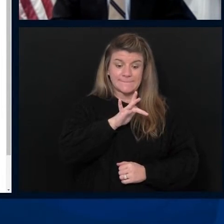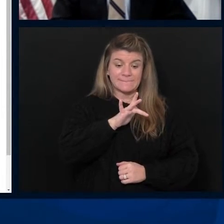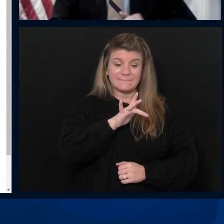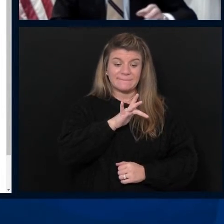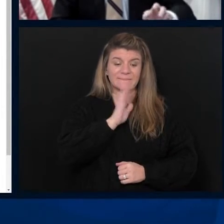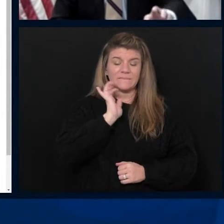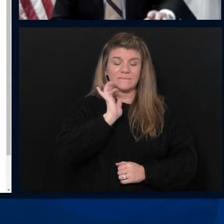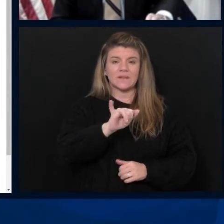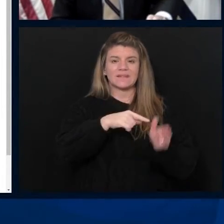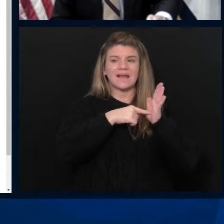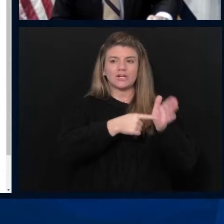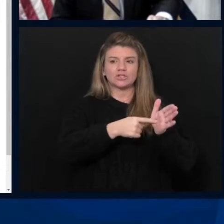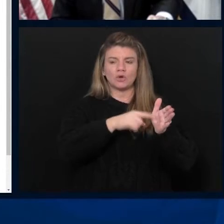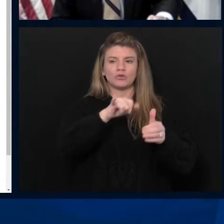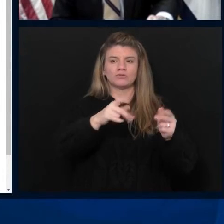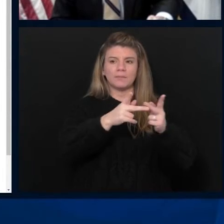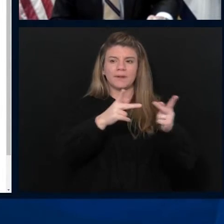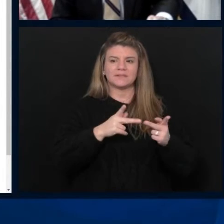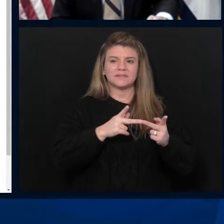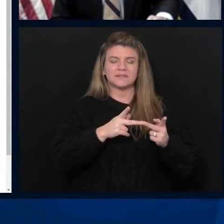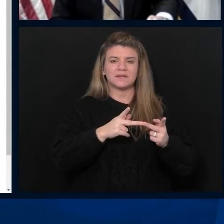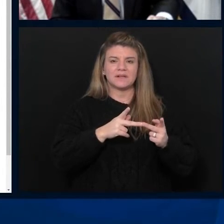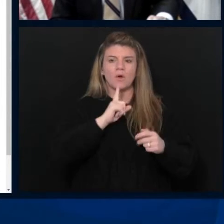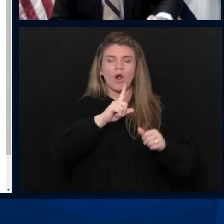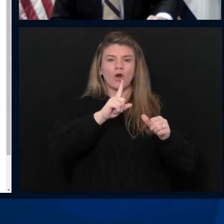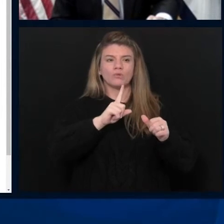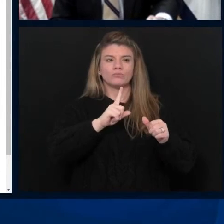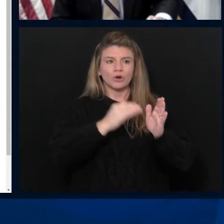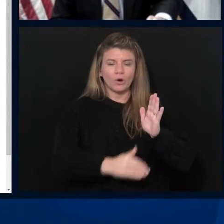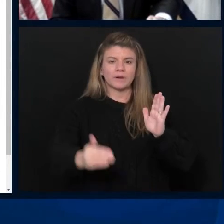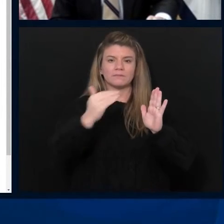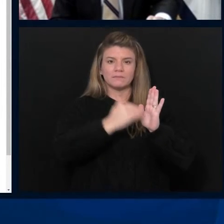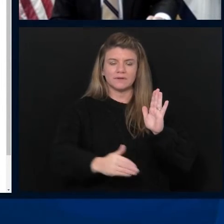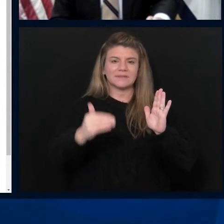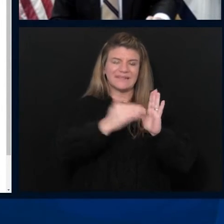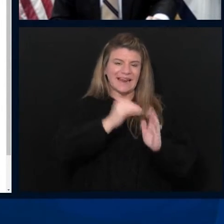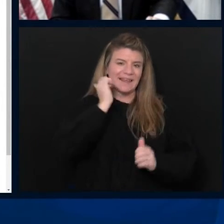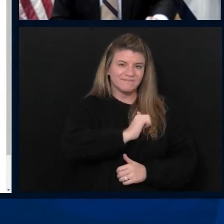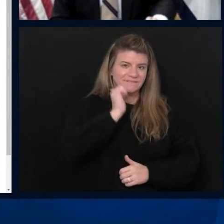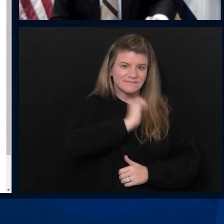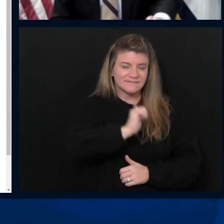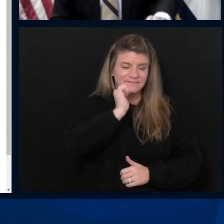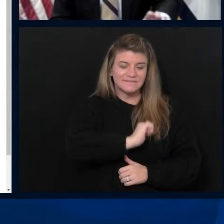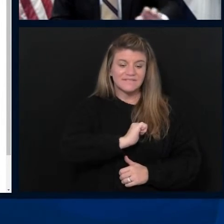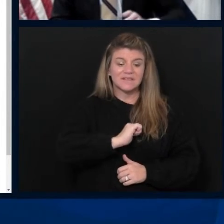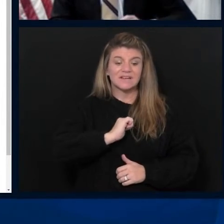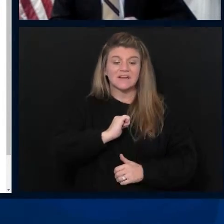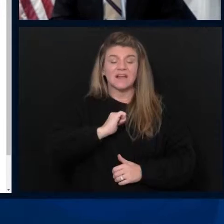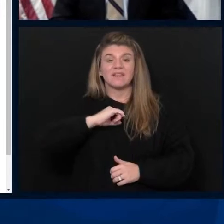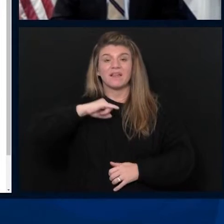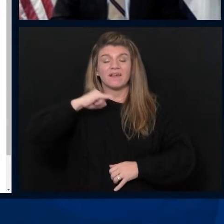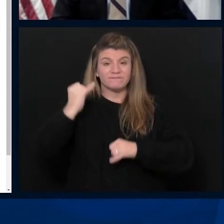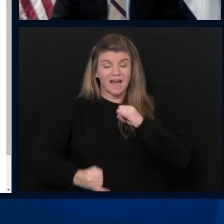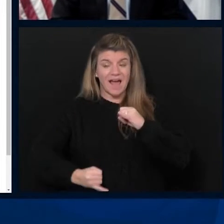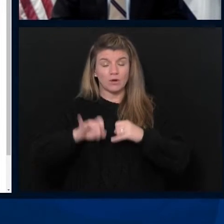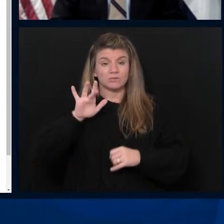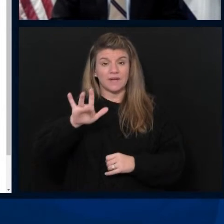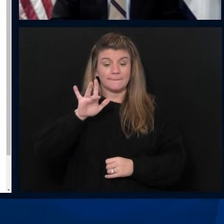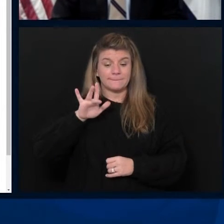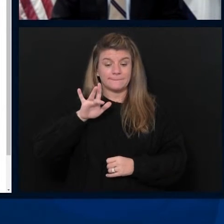which shows those testing events which are recurring and which are daily. The final tab is